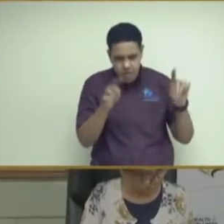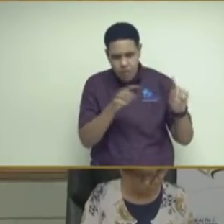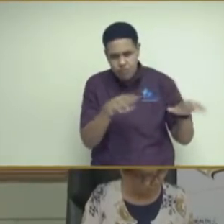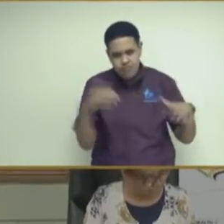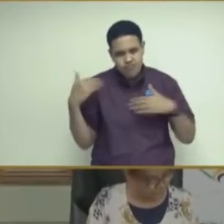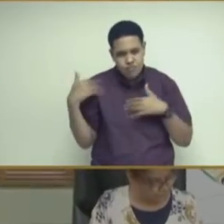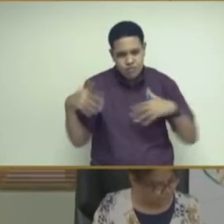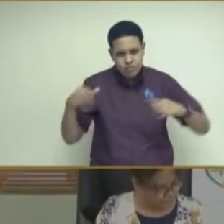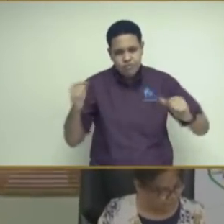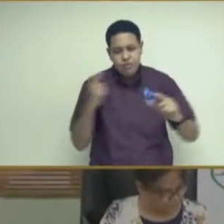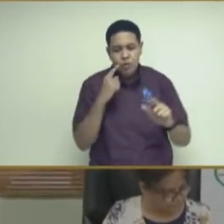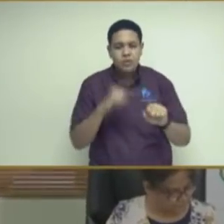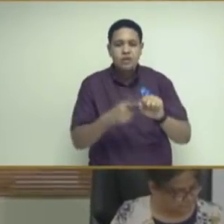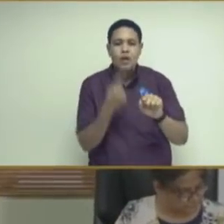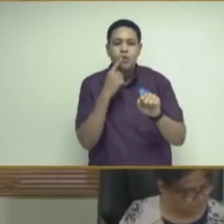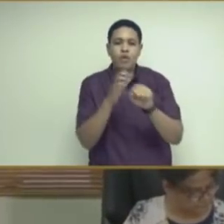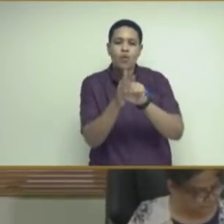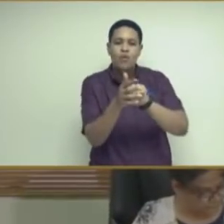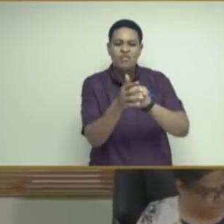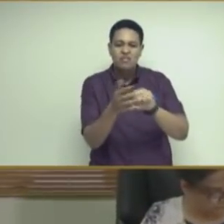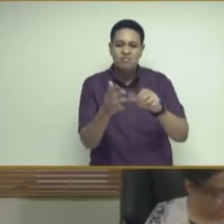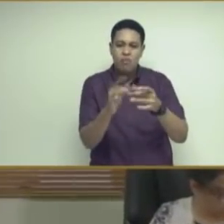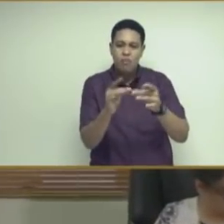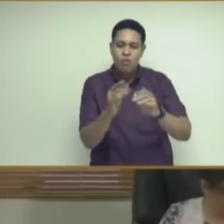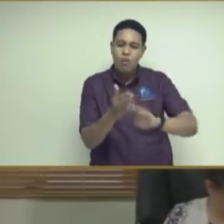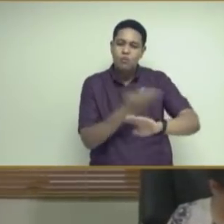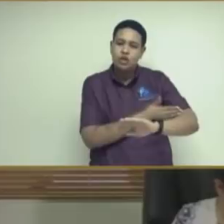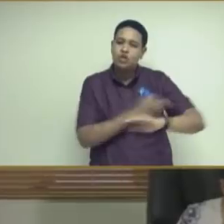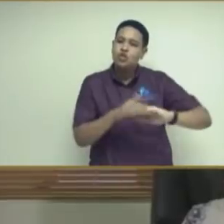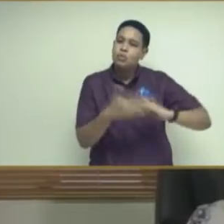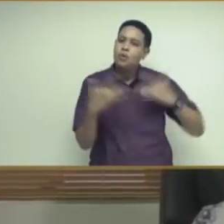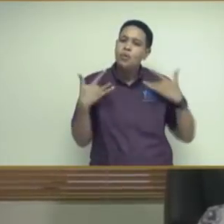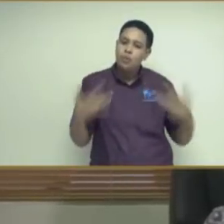in Jamaica, and our Minister will give us the update.